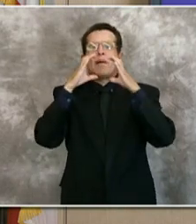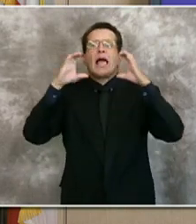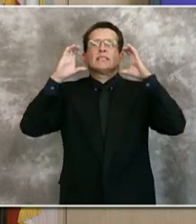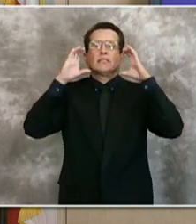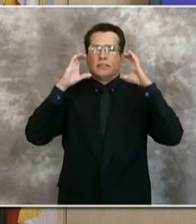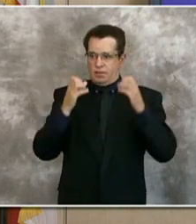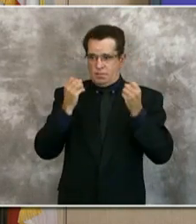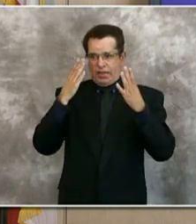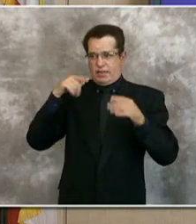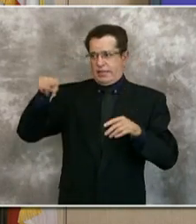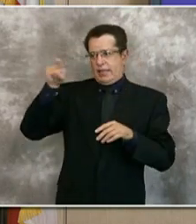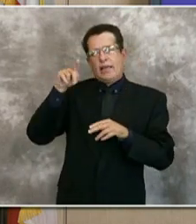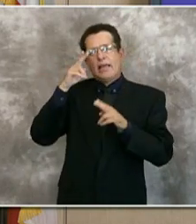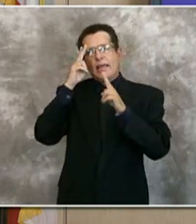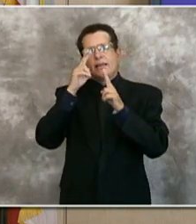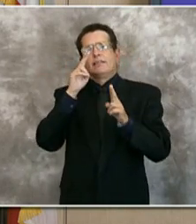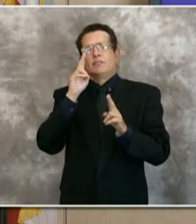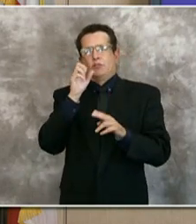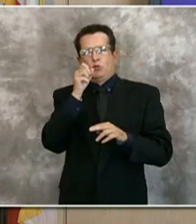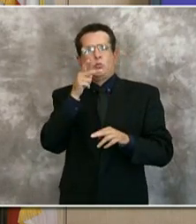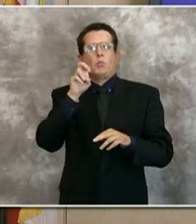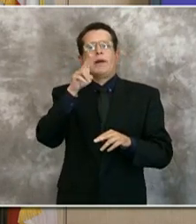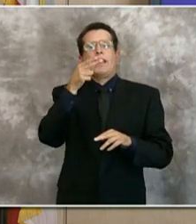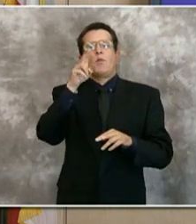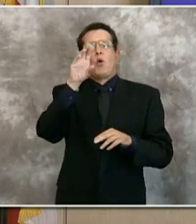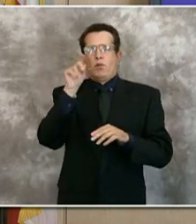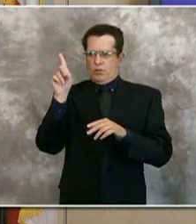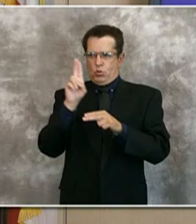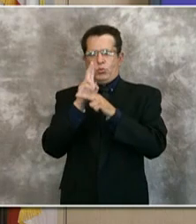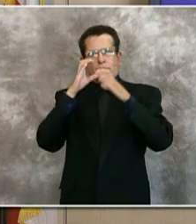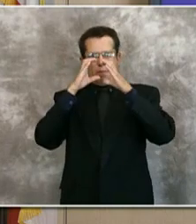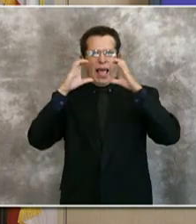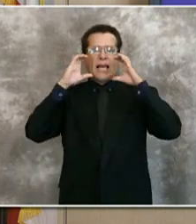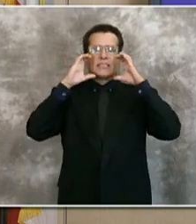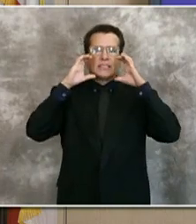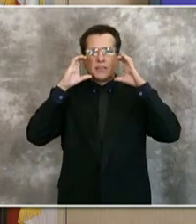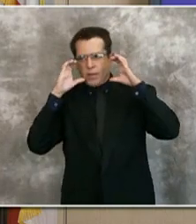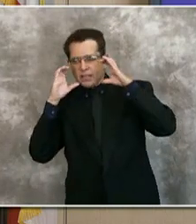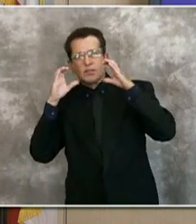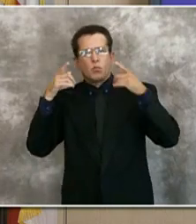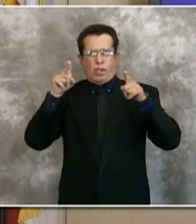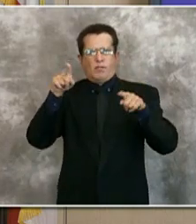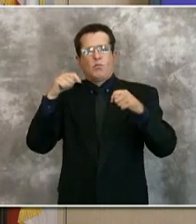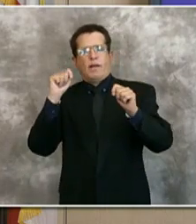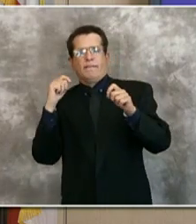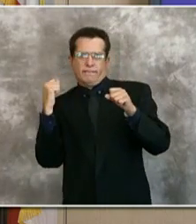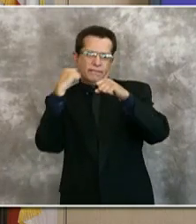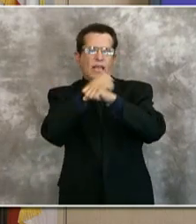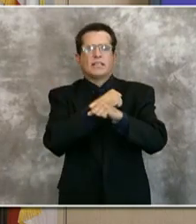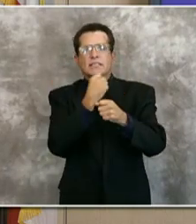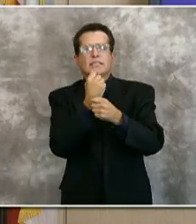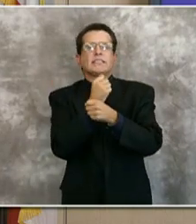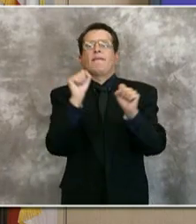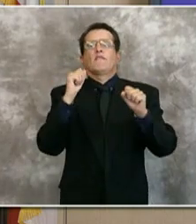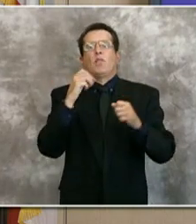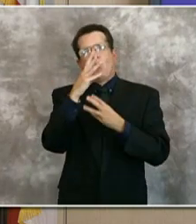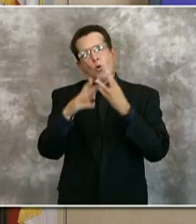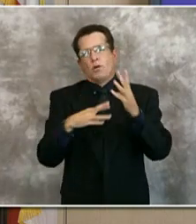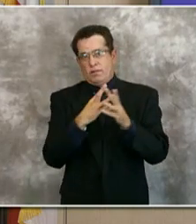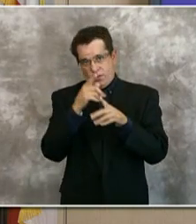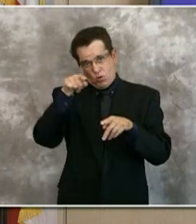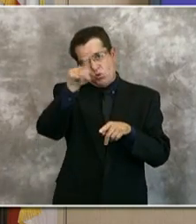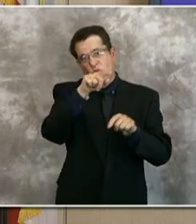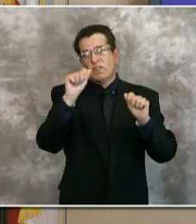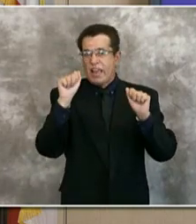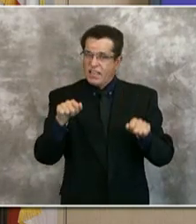beloved superheroes wear masks when they're out fighting villains and trying to save the world. And you too can save